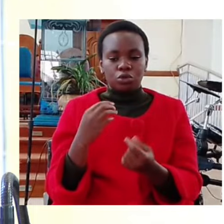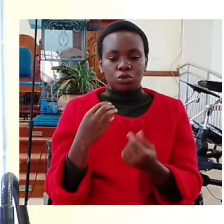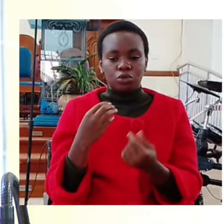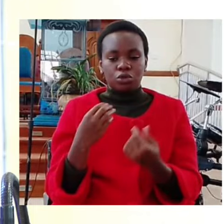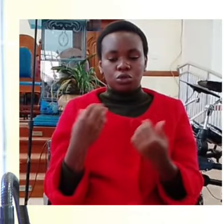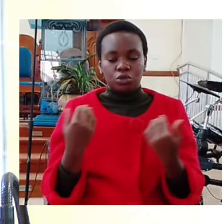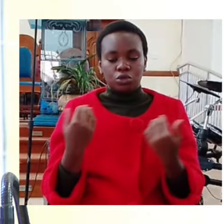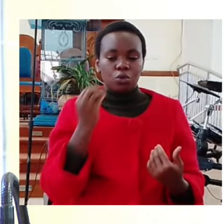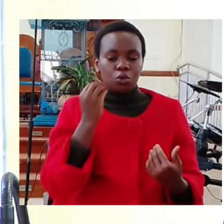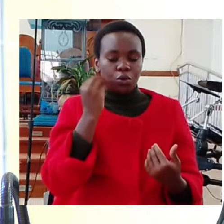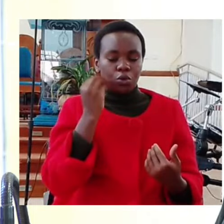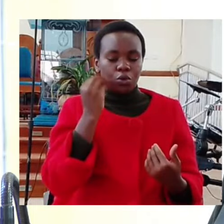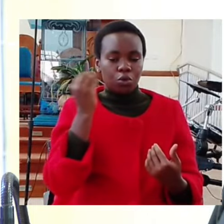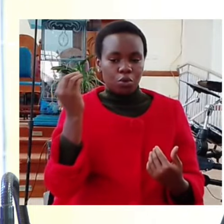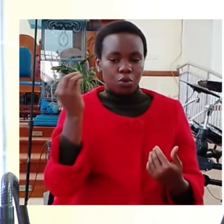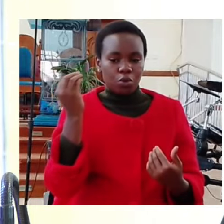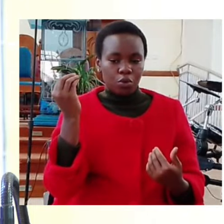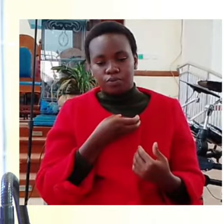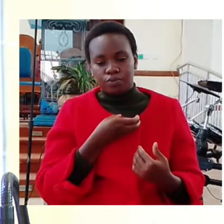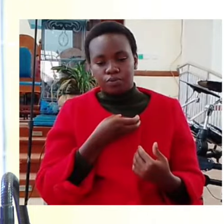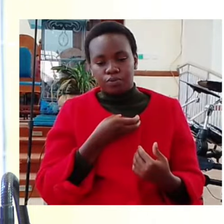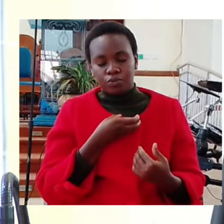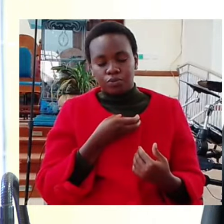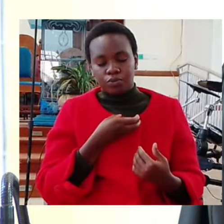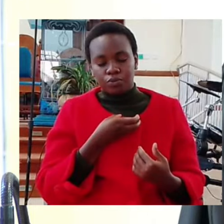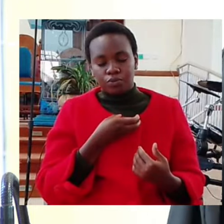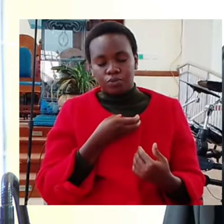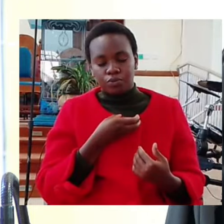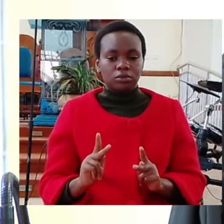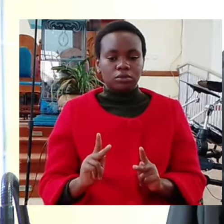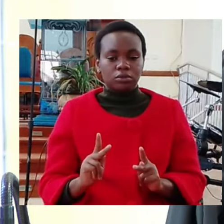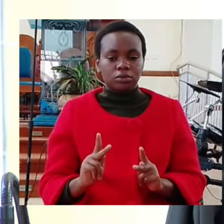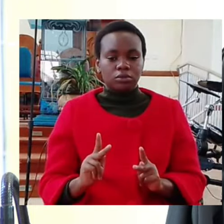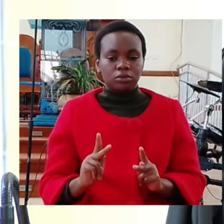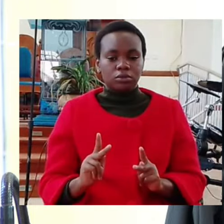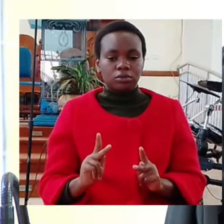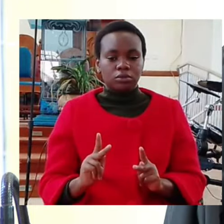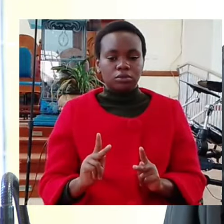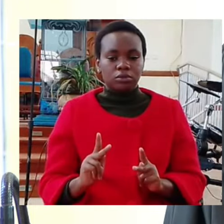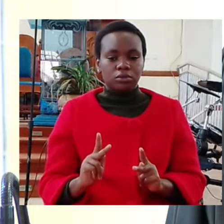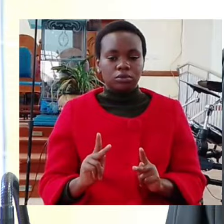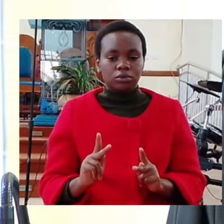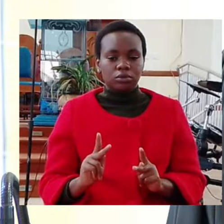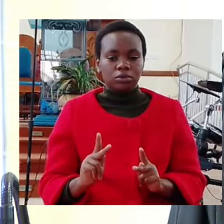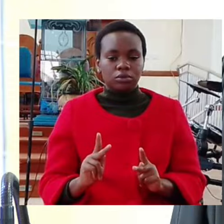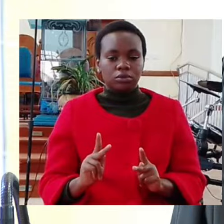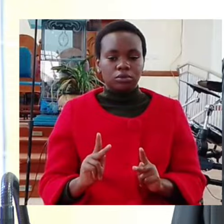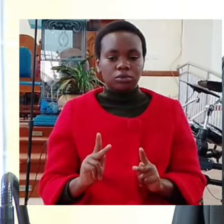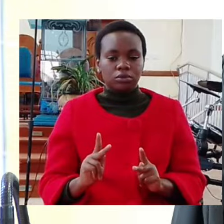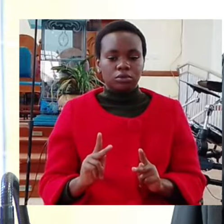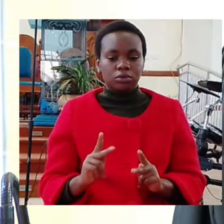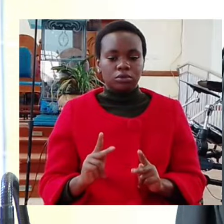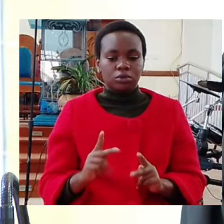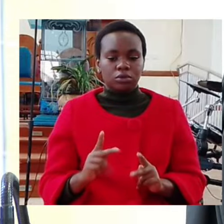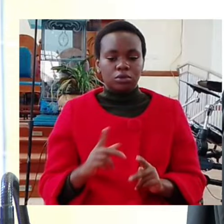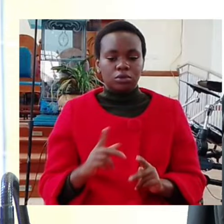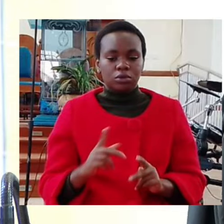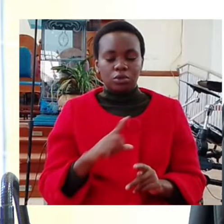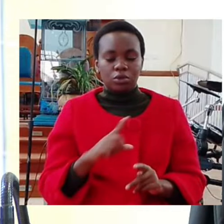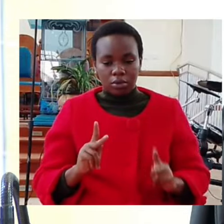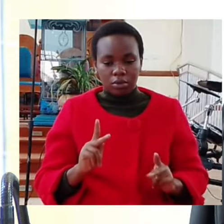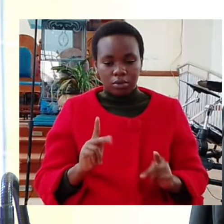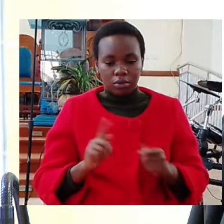individual. Go there. You don't necessarily have to have money. Go there and meet the management. Mere doka itare